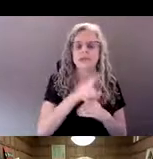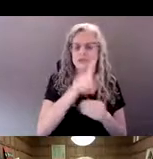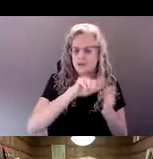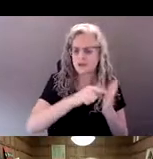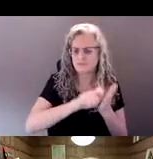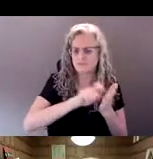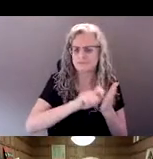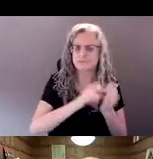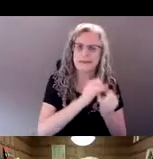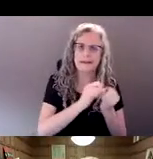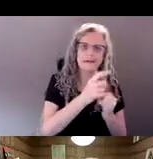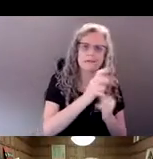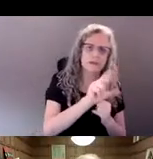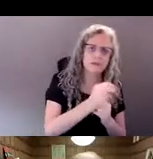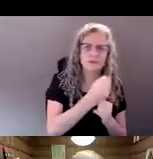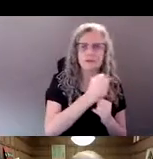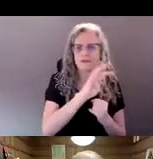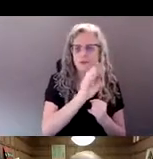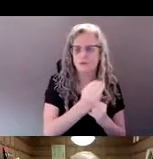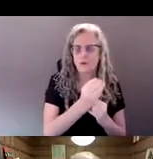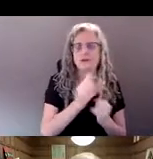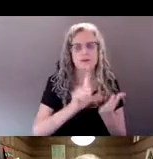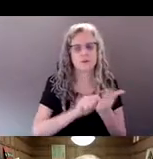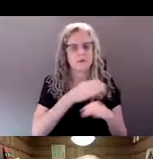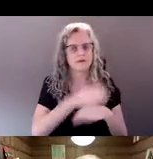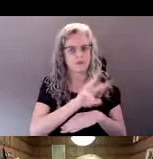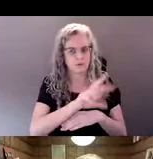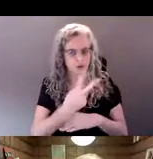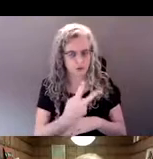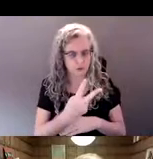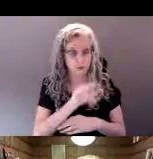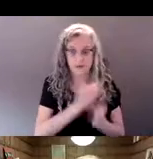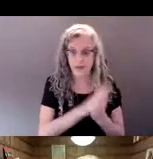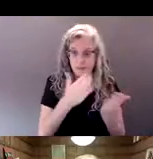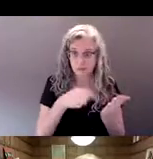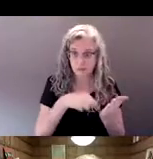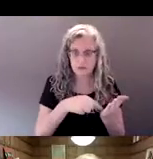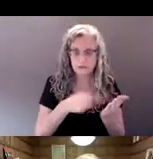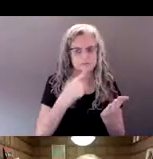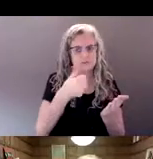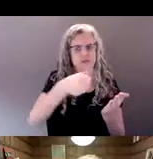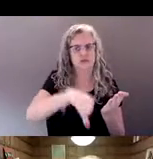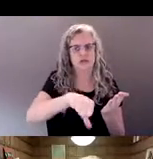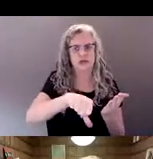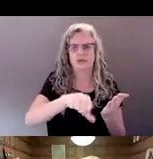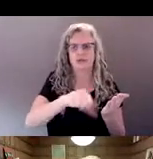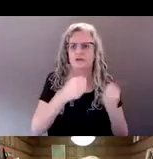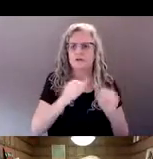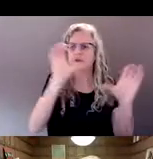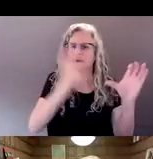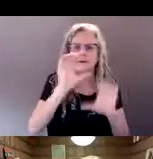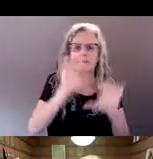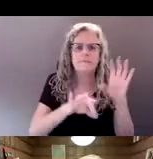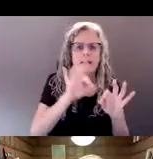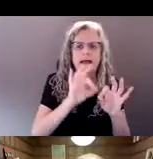late 30s and 40s, and she published after the war, she specifically rejected looking for answers to